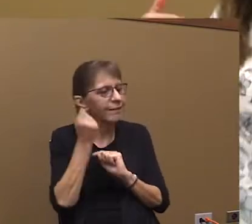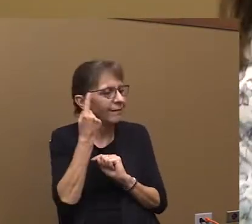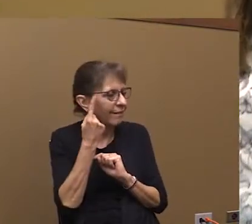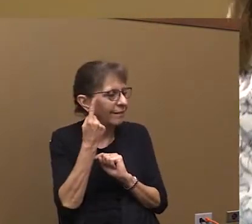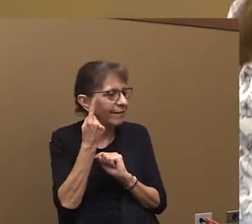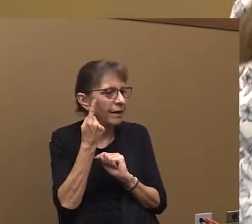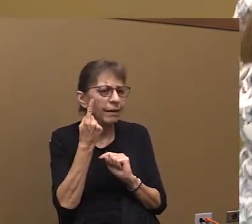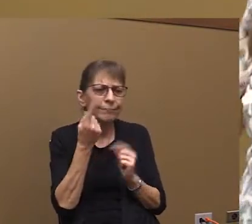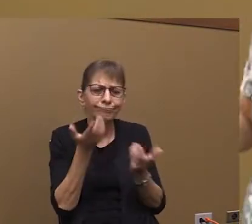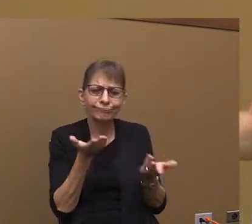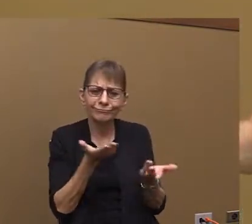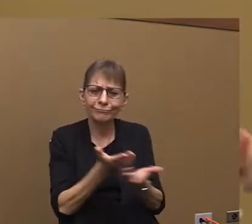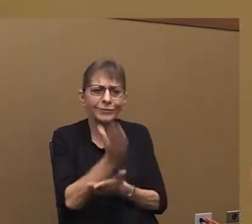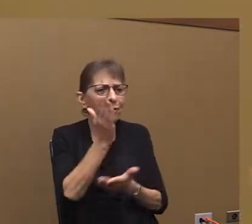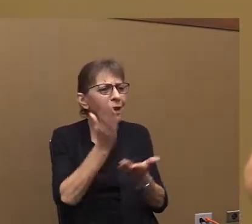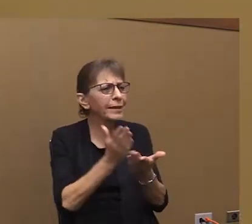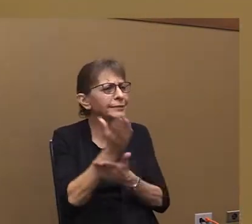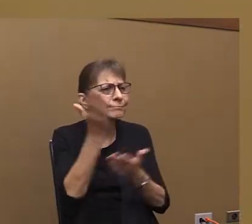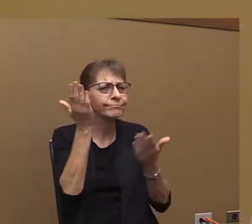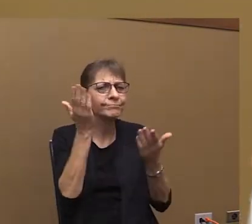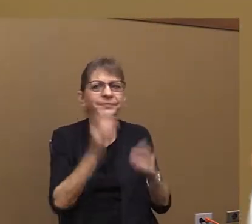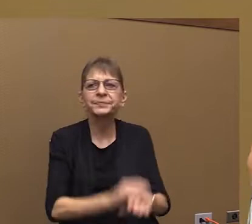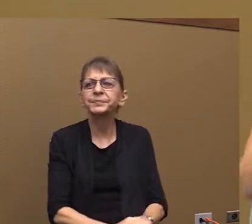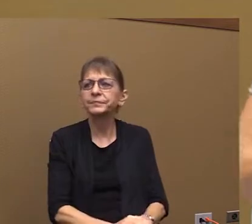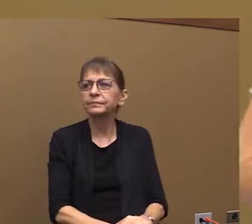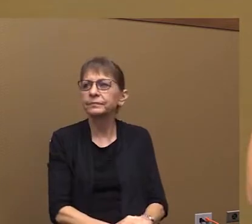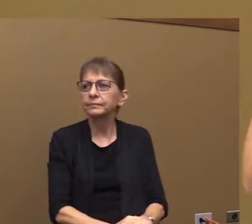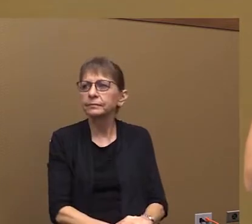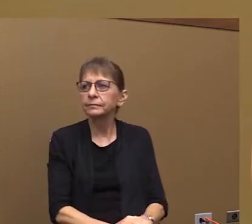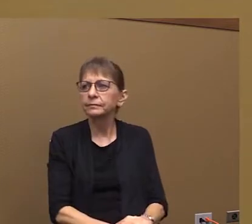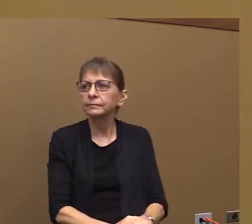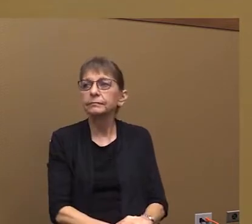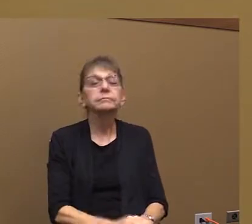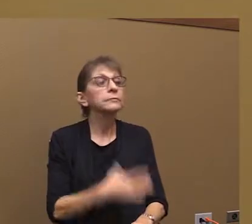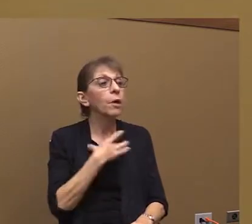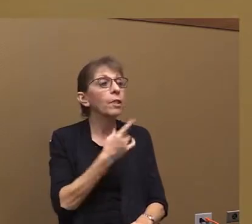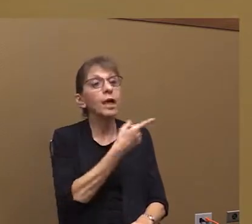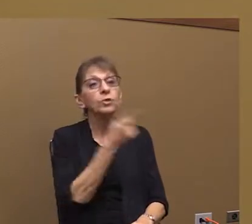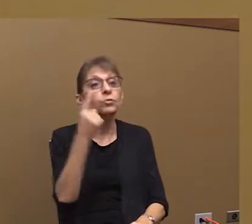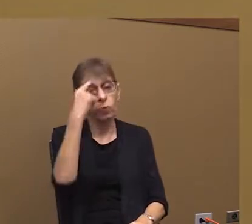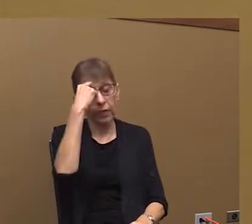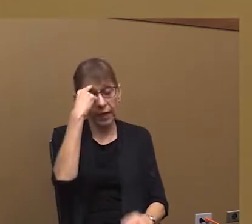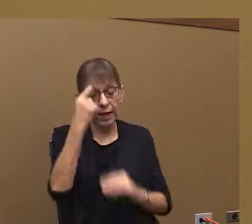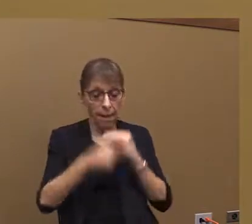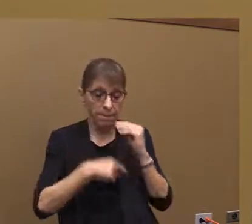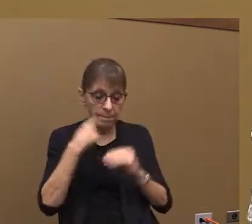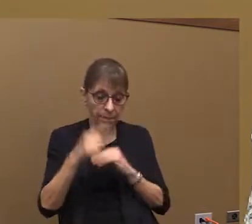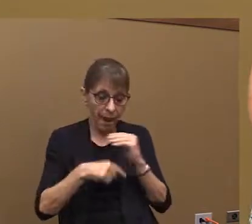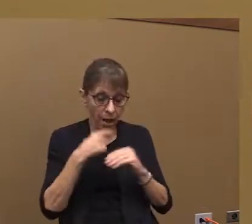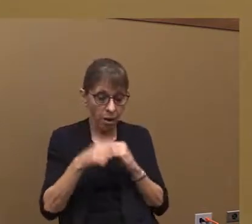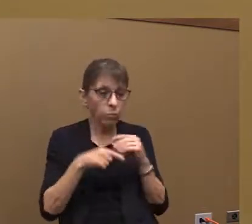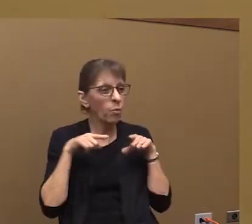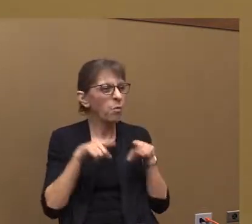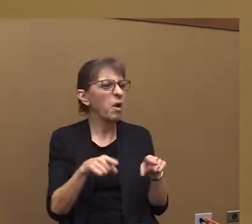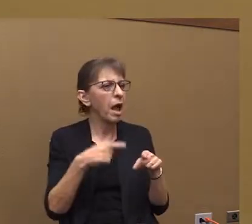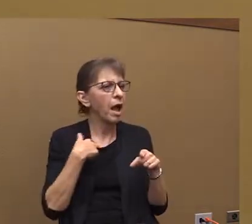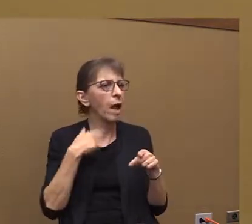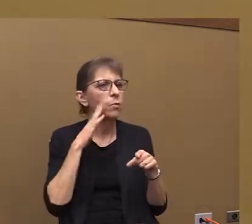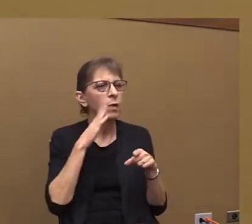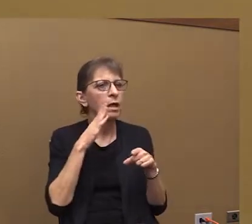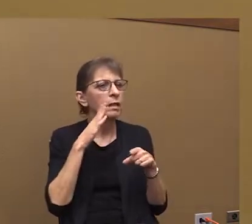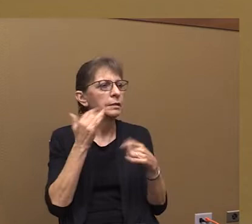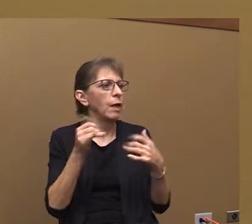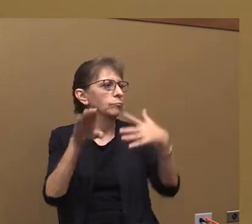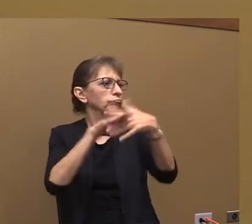know, that's okay. So I'd like you to think about, as we're about to break